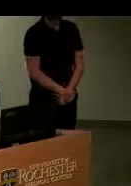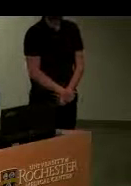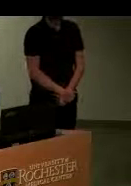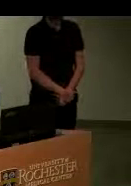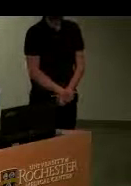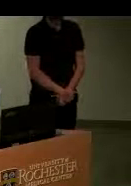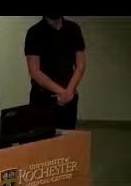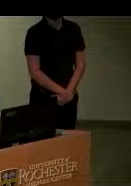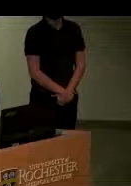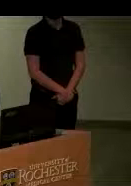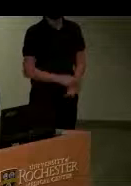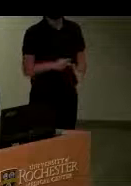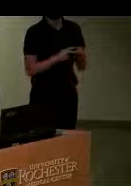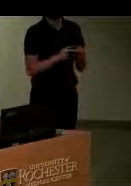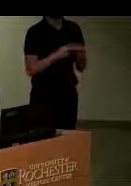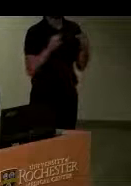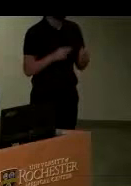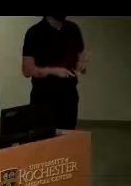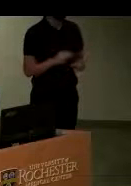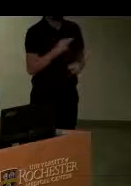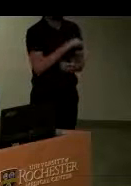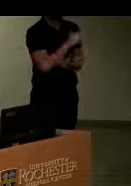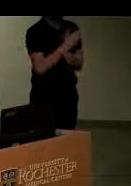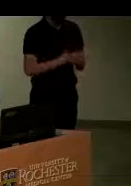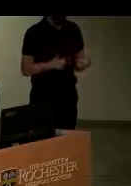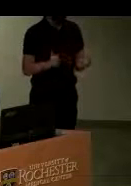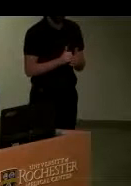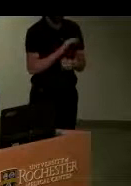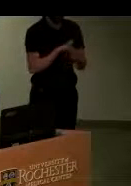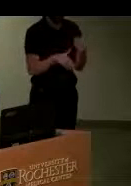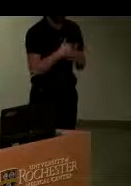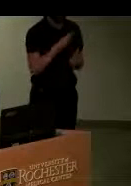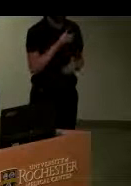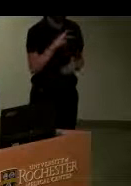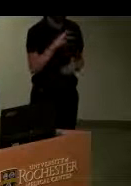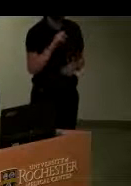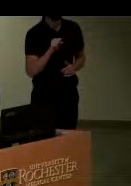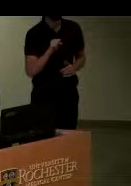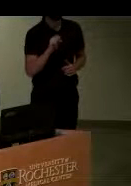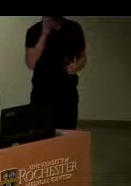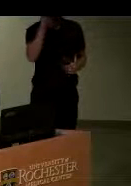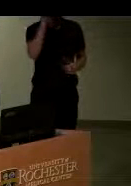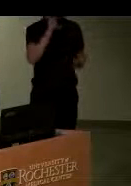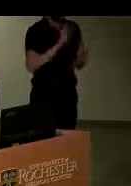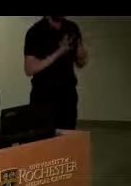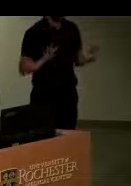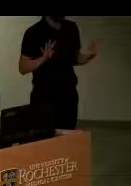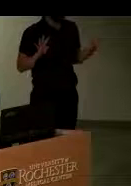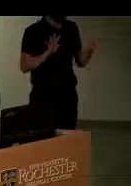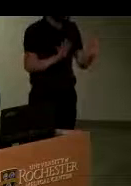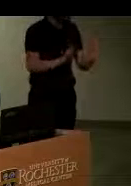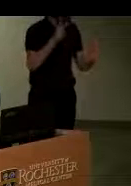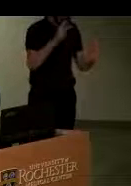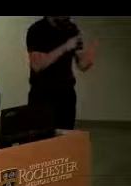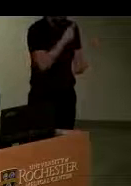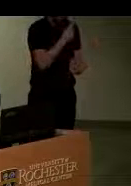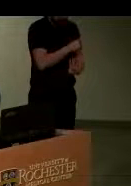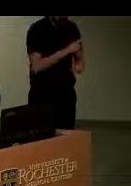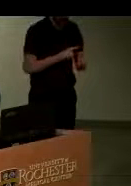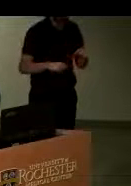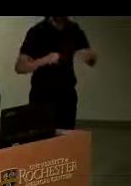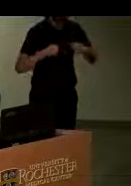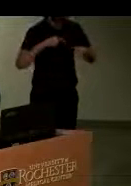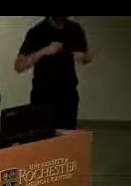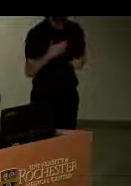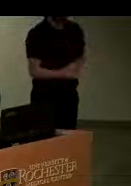Two things happened. He arrived with all this biopsychosocial fellows to see this patient, but I had to